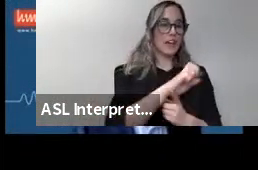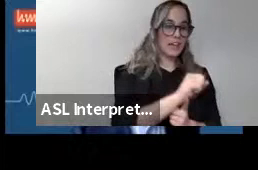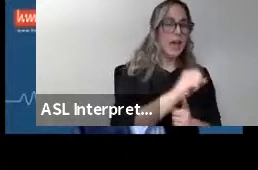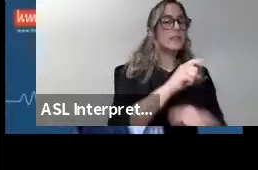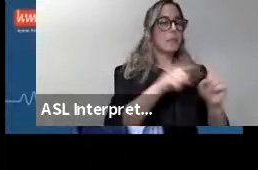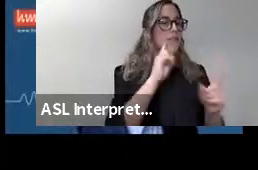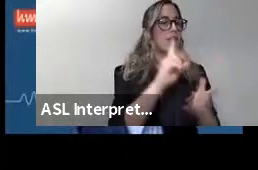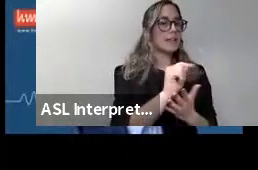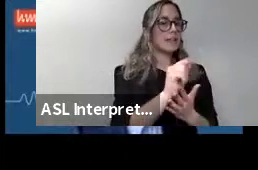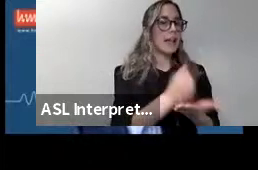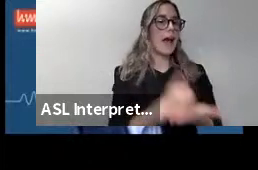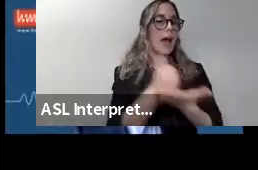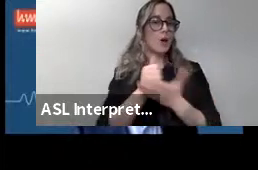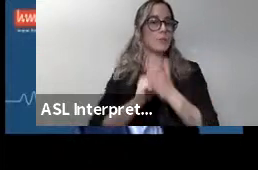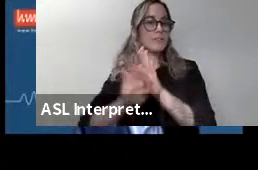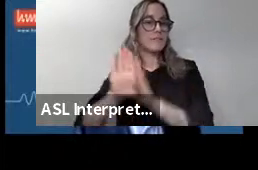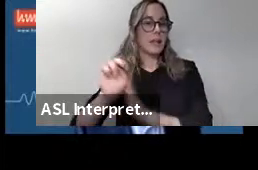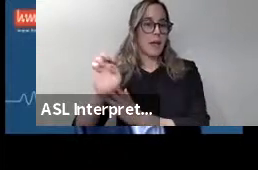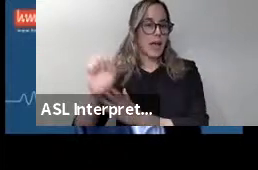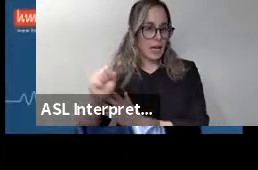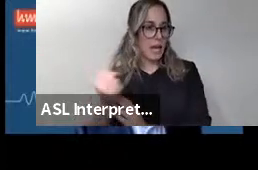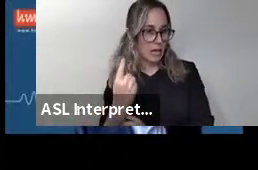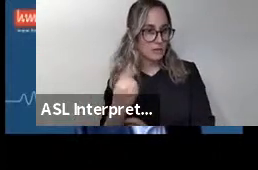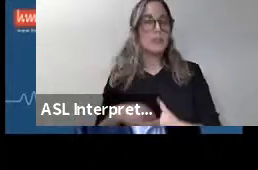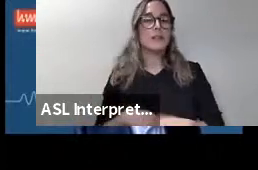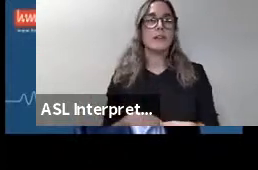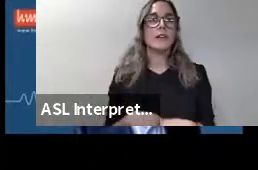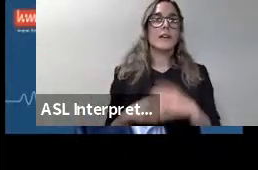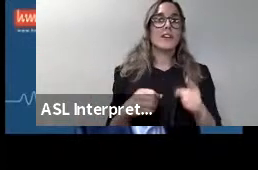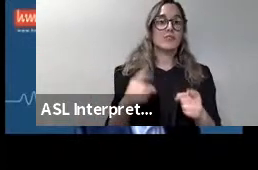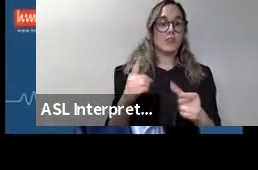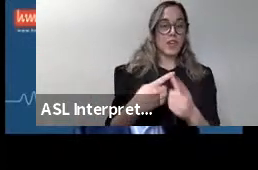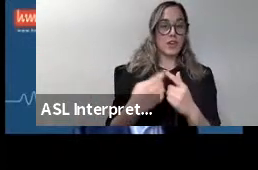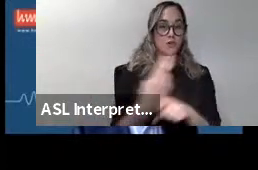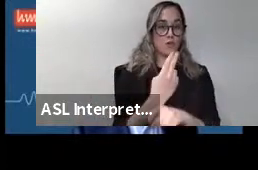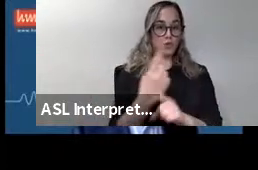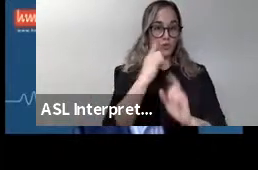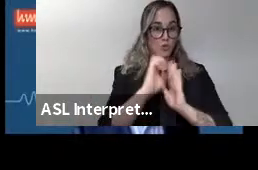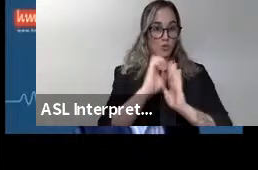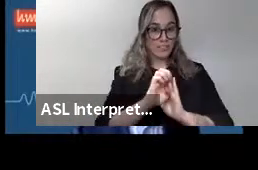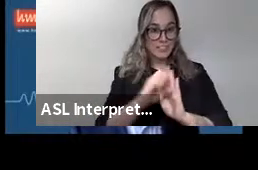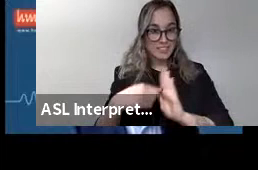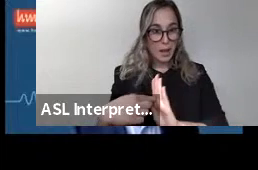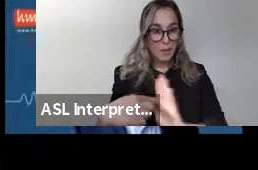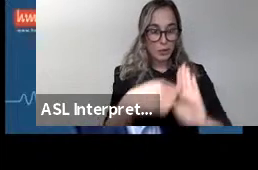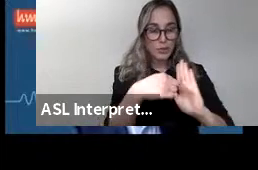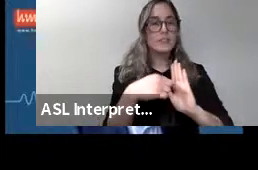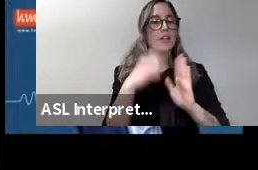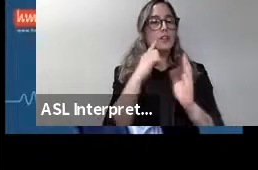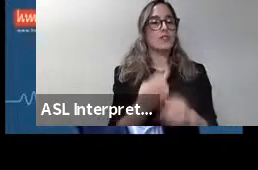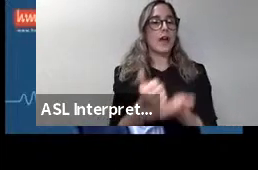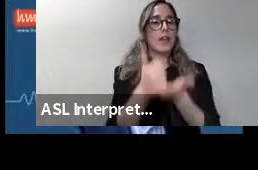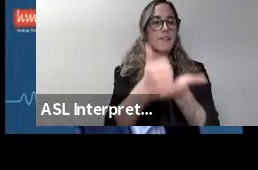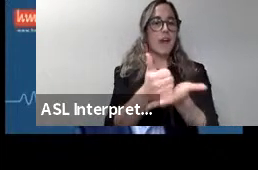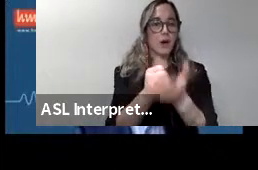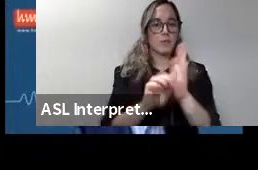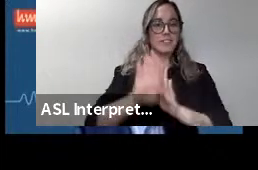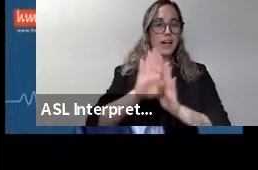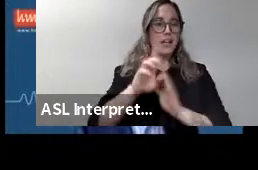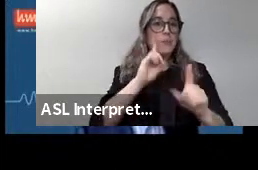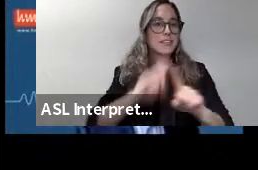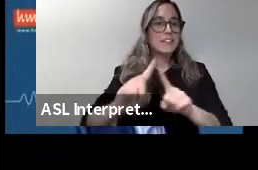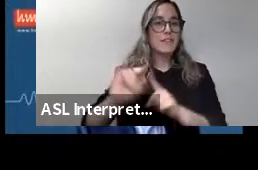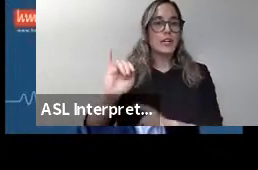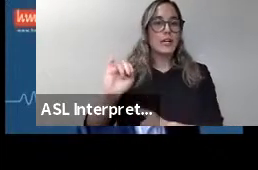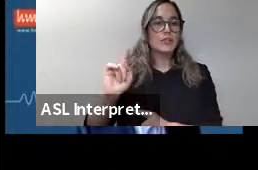The reasoning was that respondents in those communities had already been sampled and exposed to the survey instruments. Including them in the NES would have